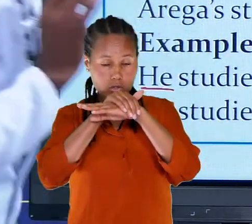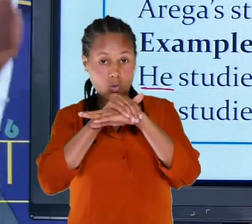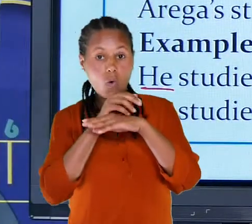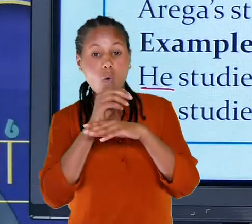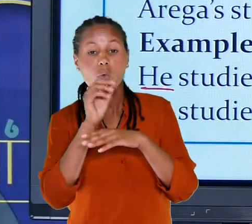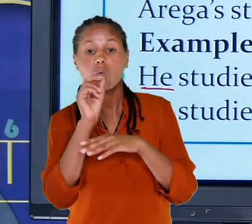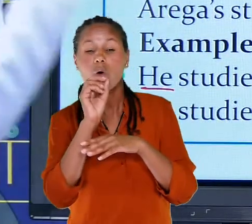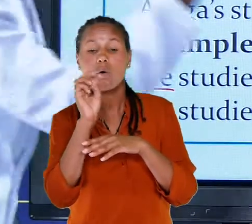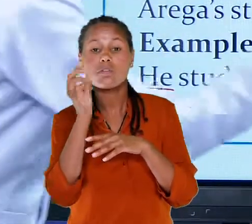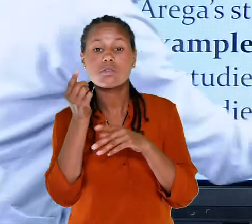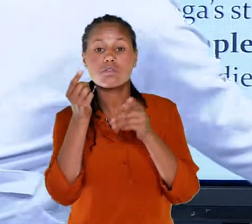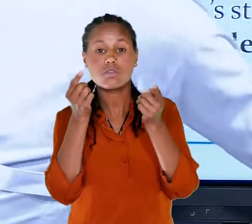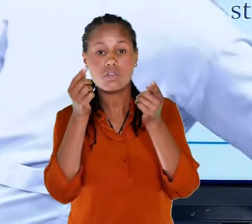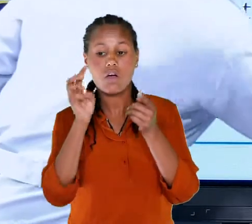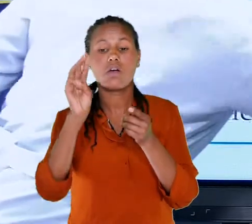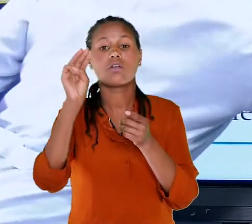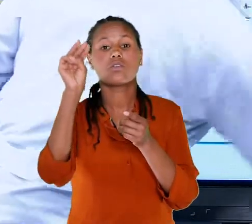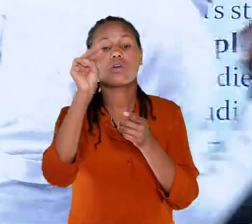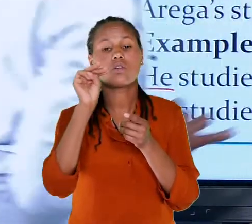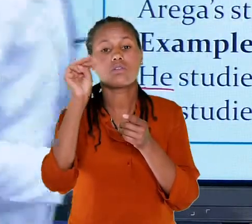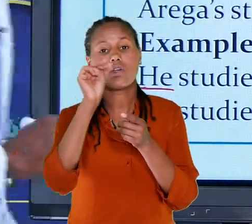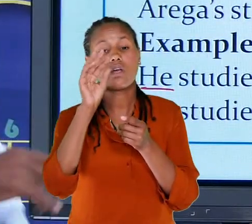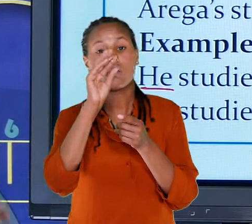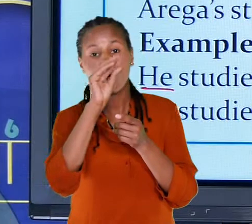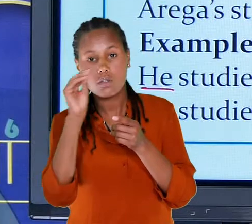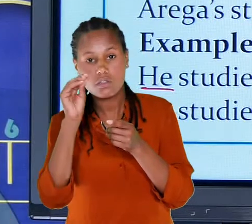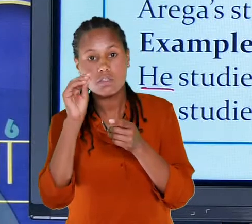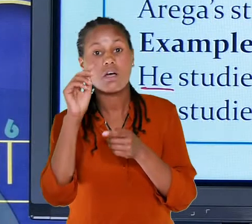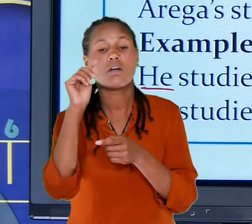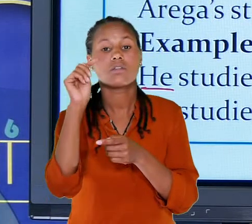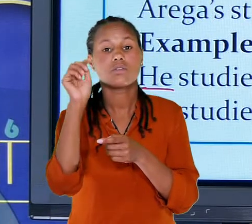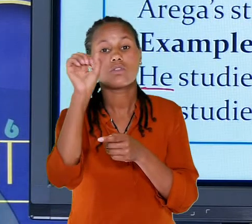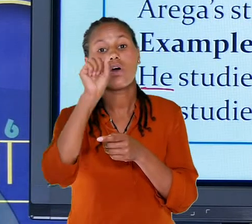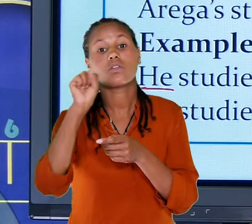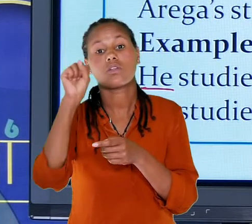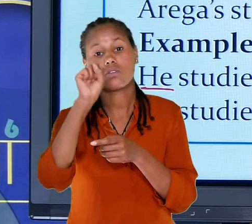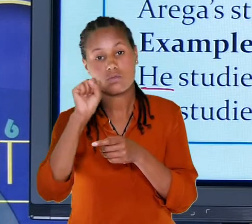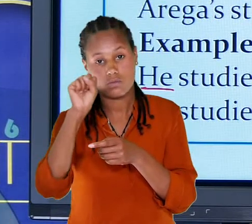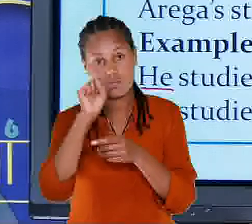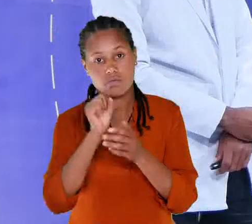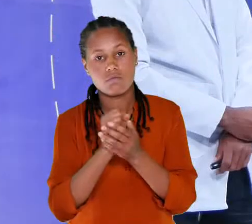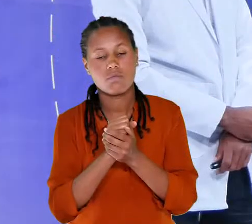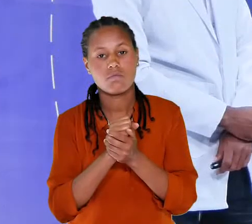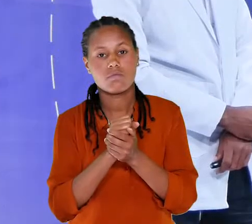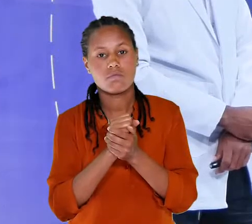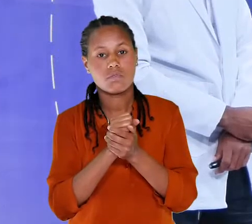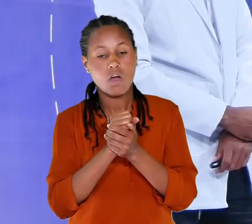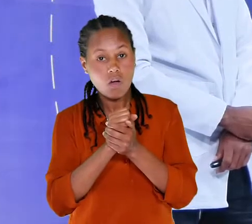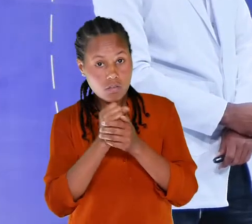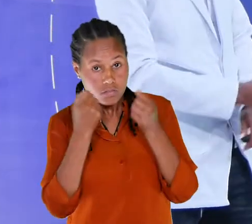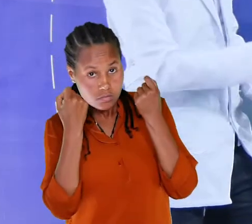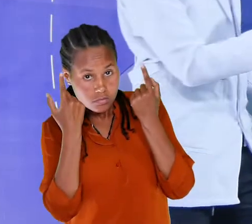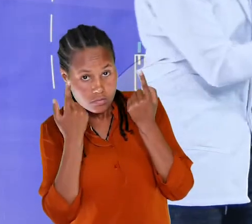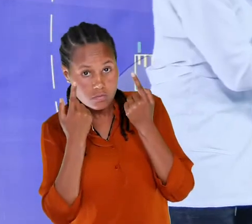Monday and Saturday. On Monday and Saturday. Clear?